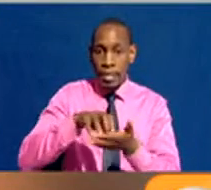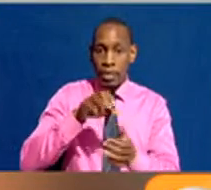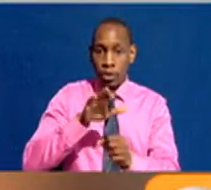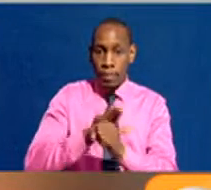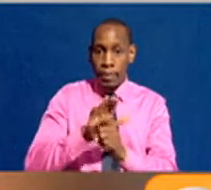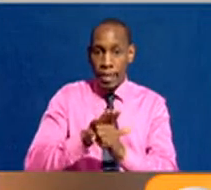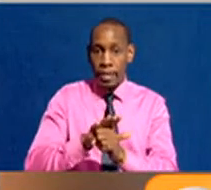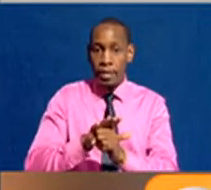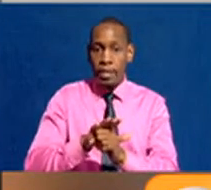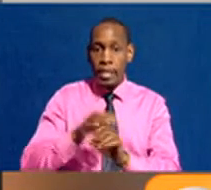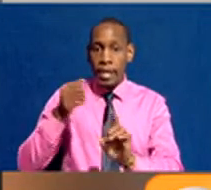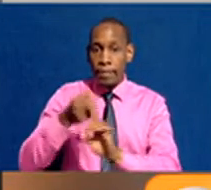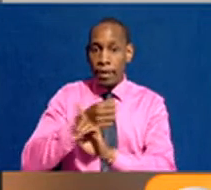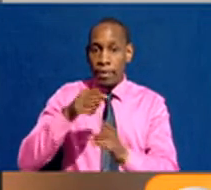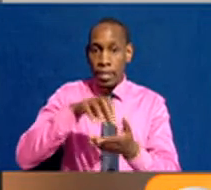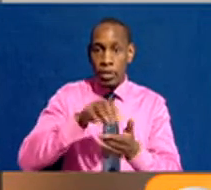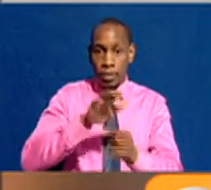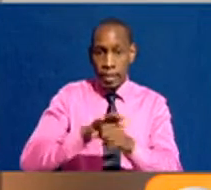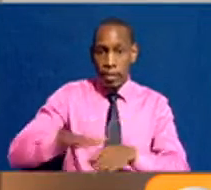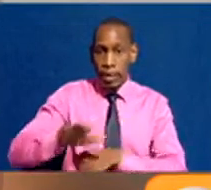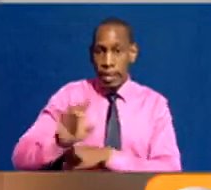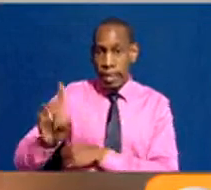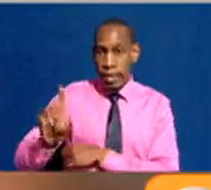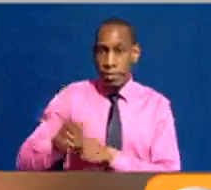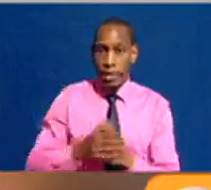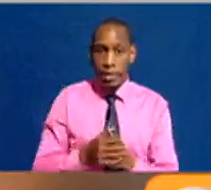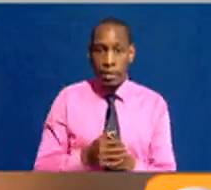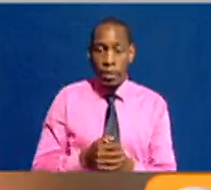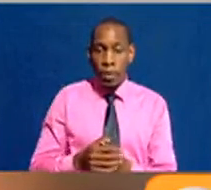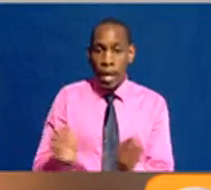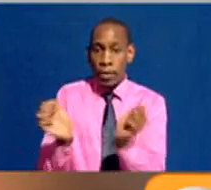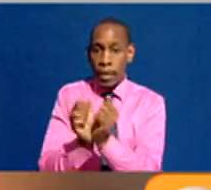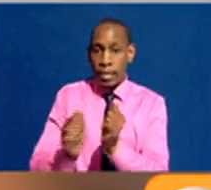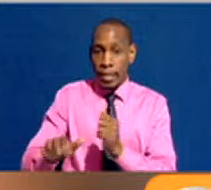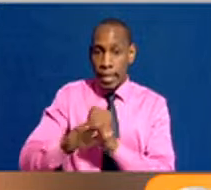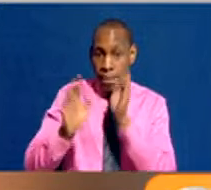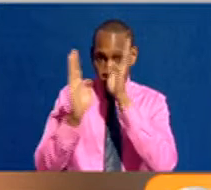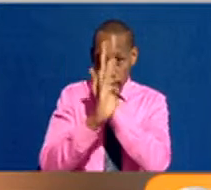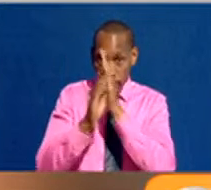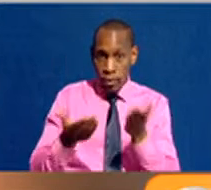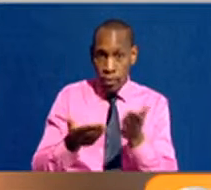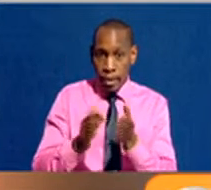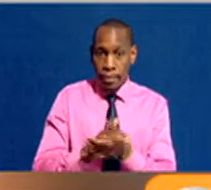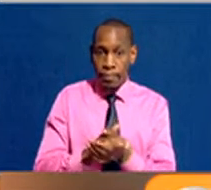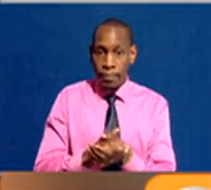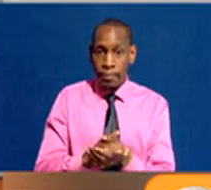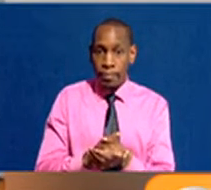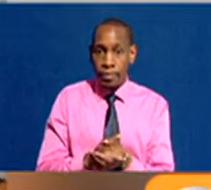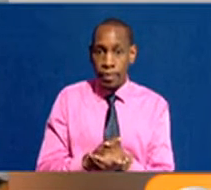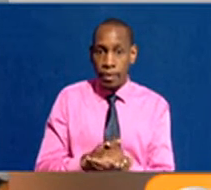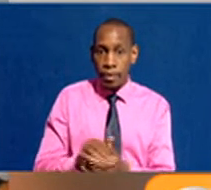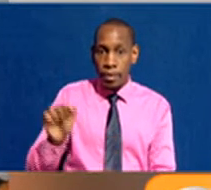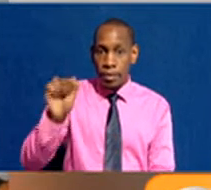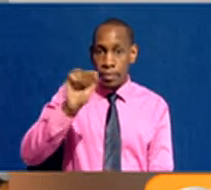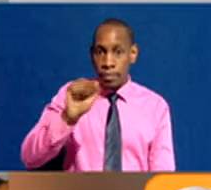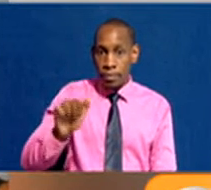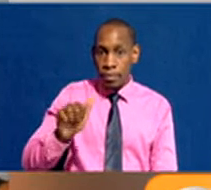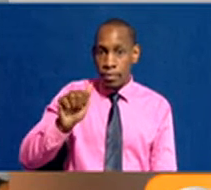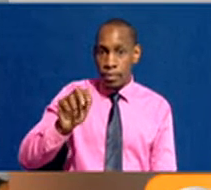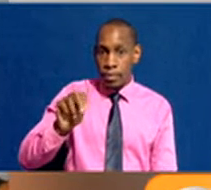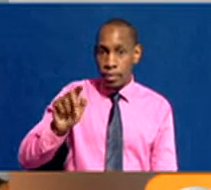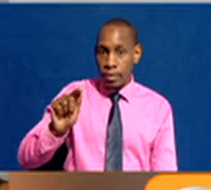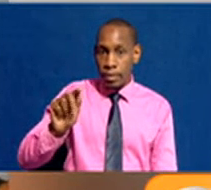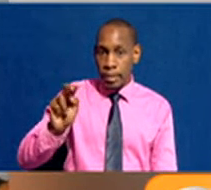violence incidents across parts of Nairobi, were flushed out of their hideout in Red Soil area of Sunton